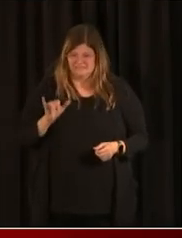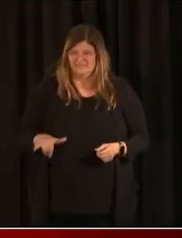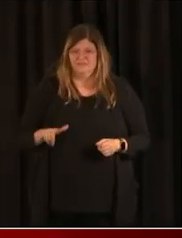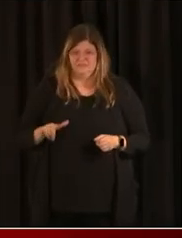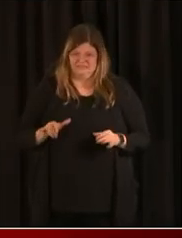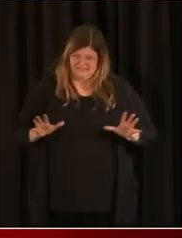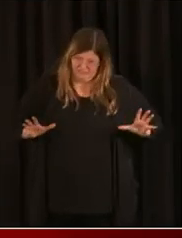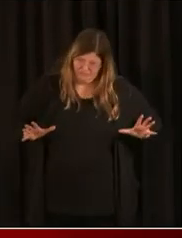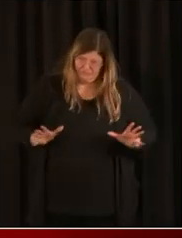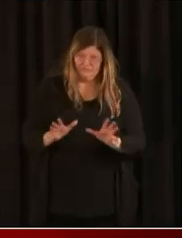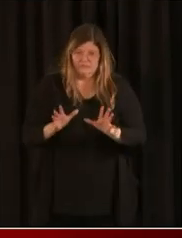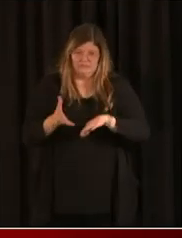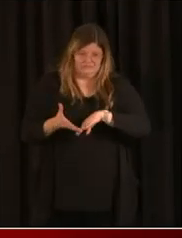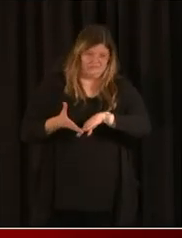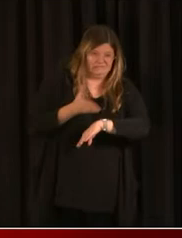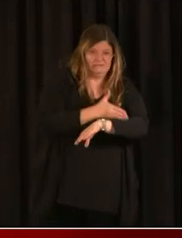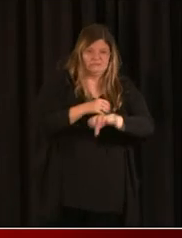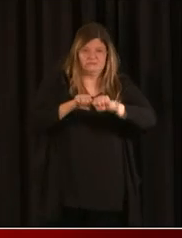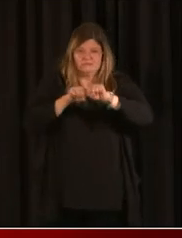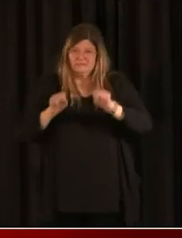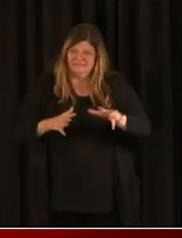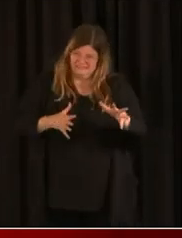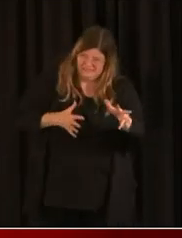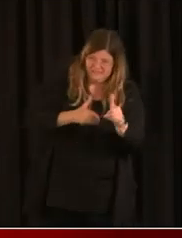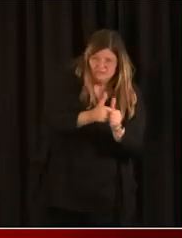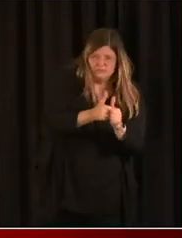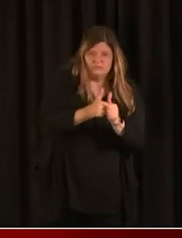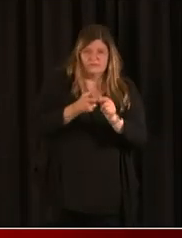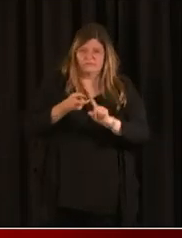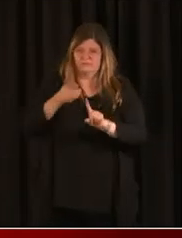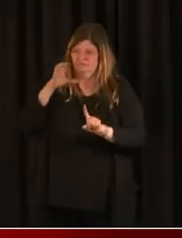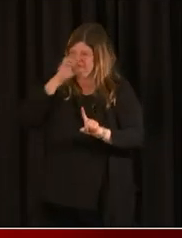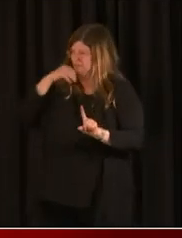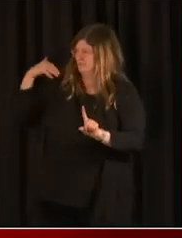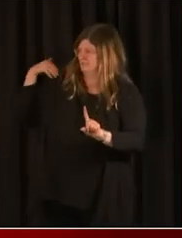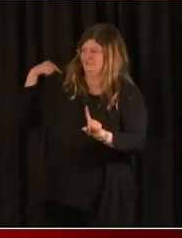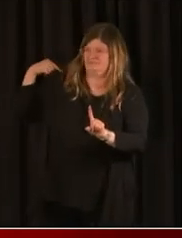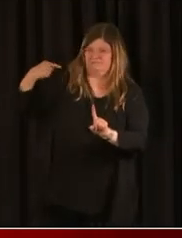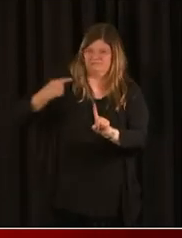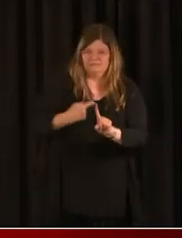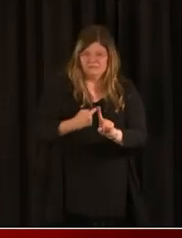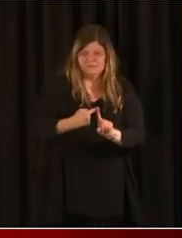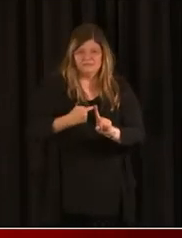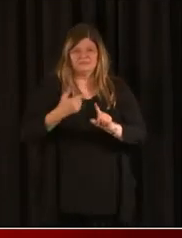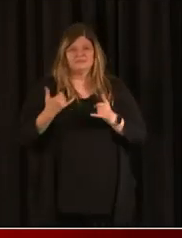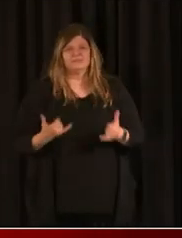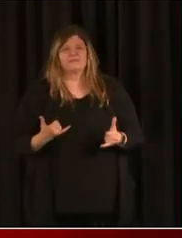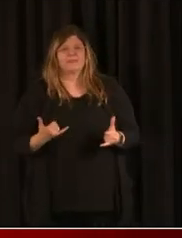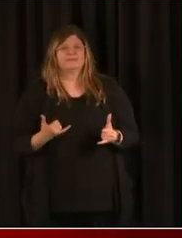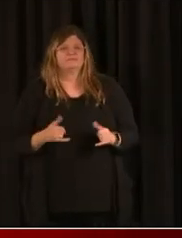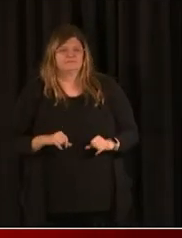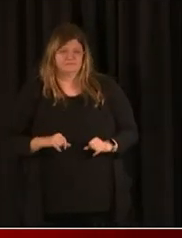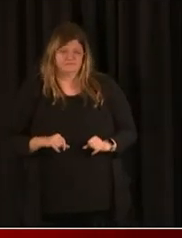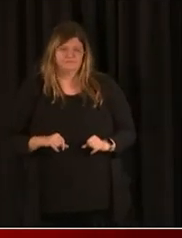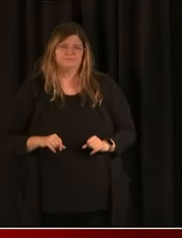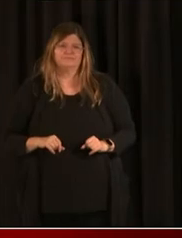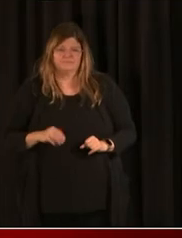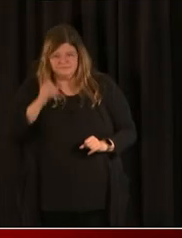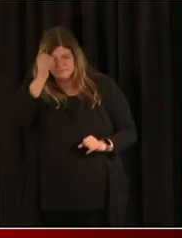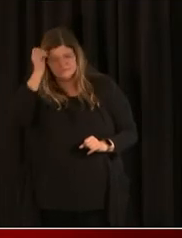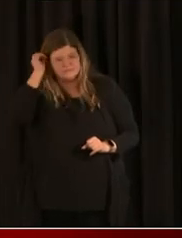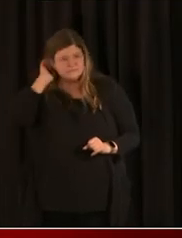or a gap where we know students may need additional support. And then finally, enrichment. You know, as we